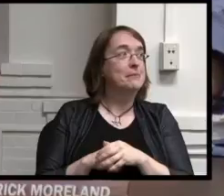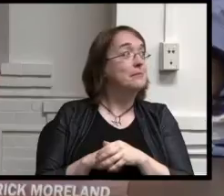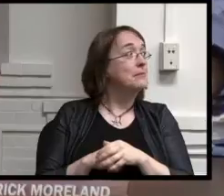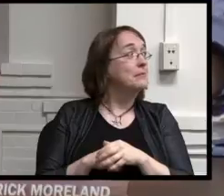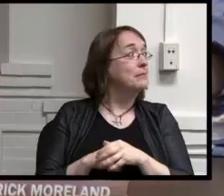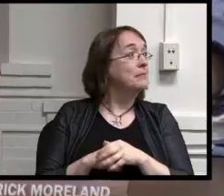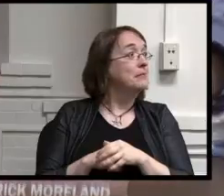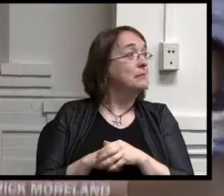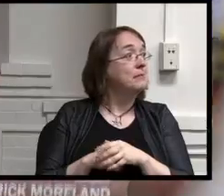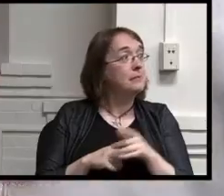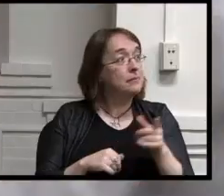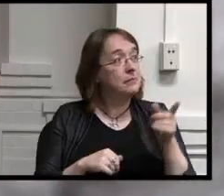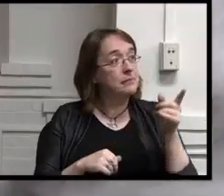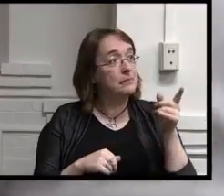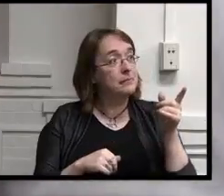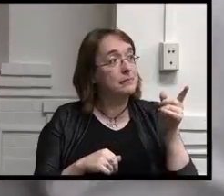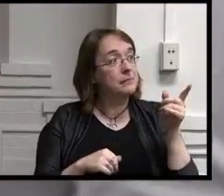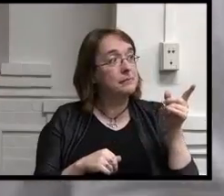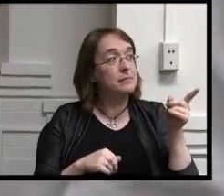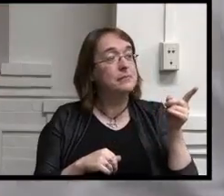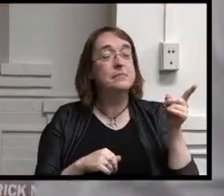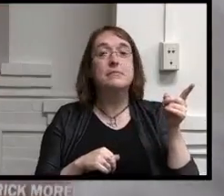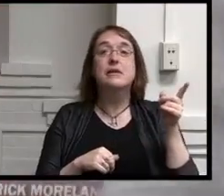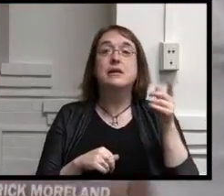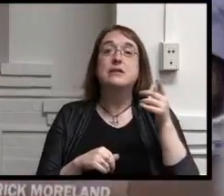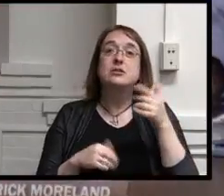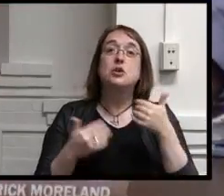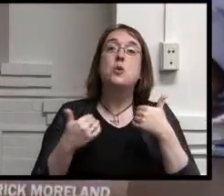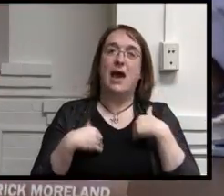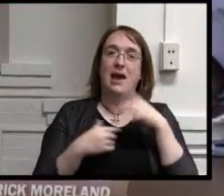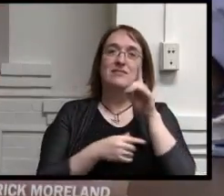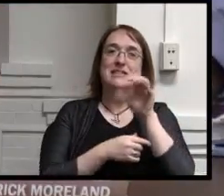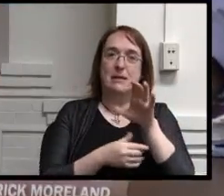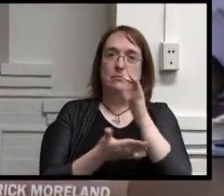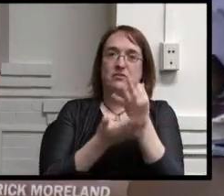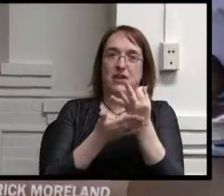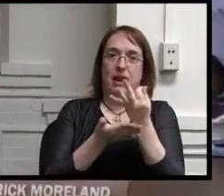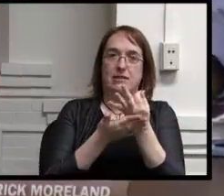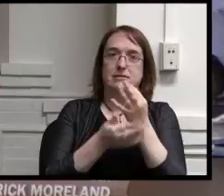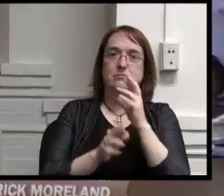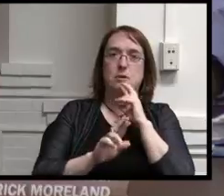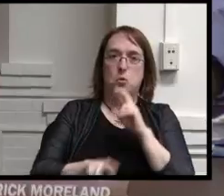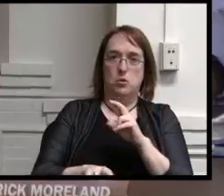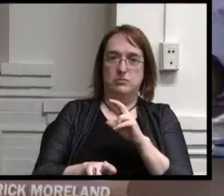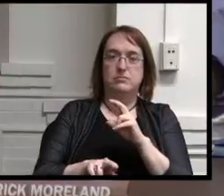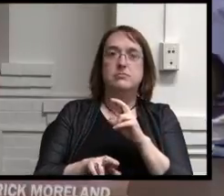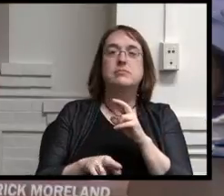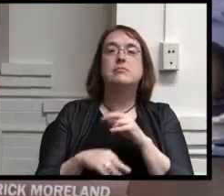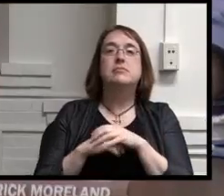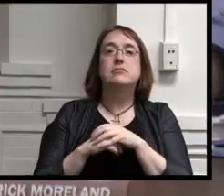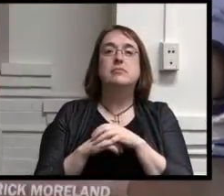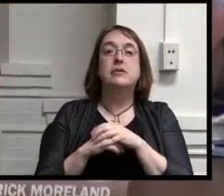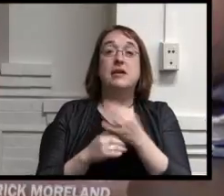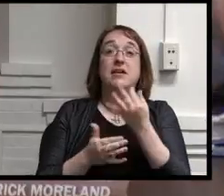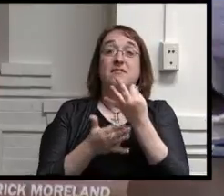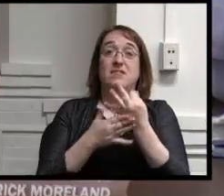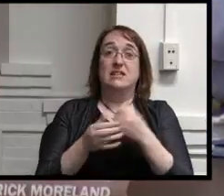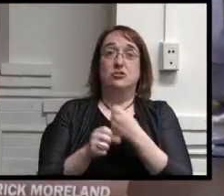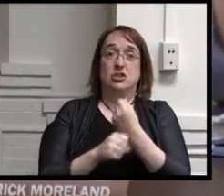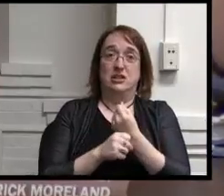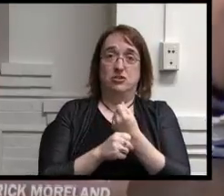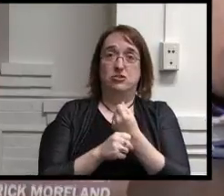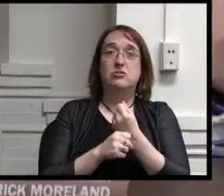So you have in your packet the December financial report We're halfway through the fiscal year at this